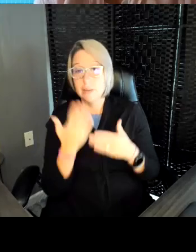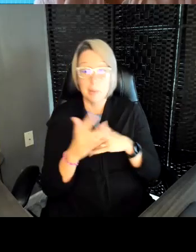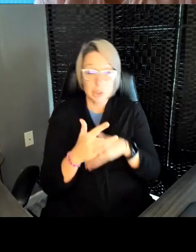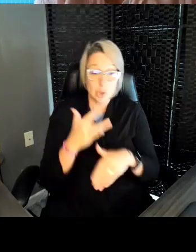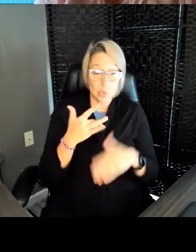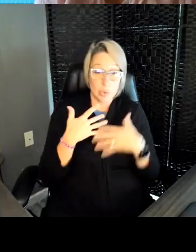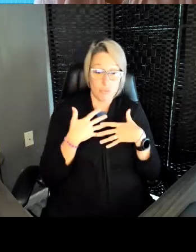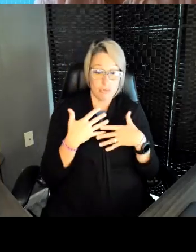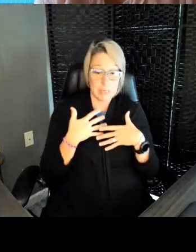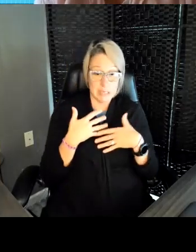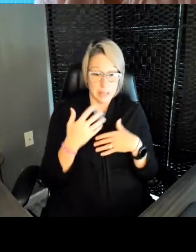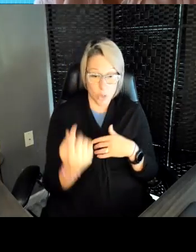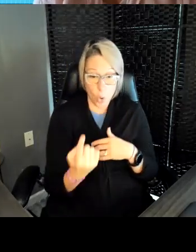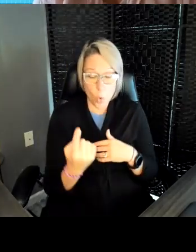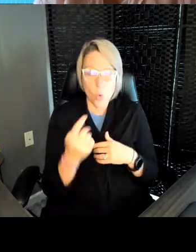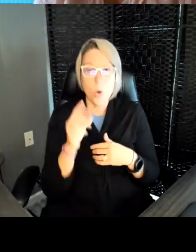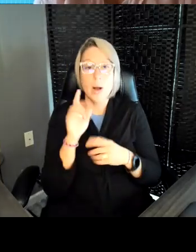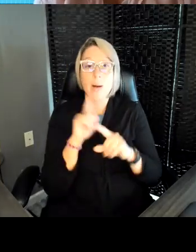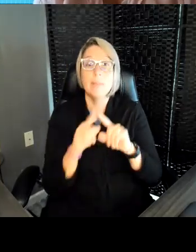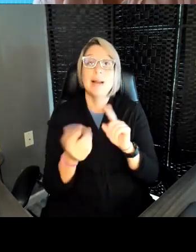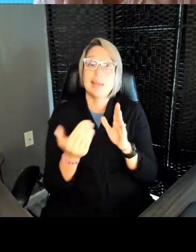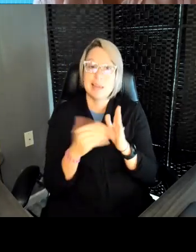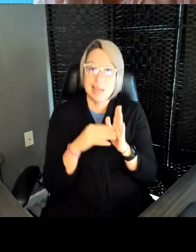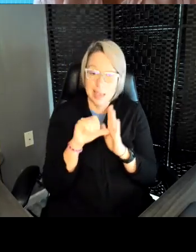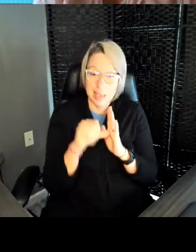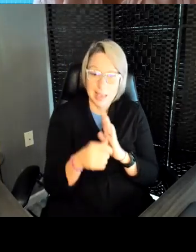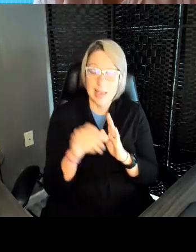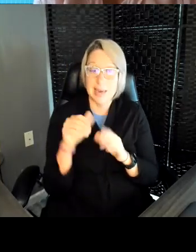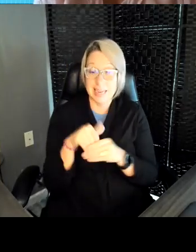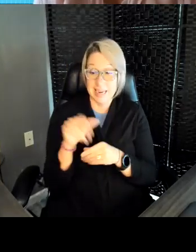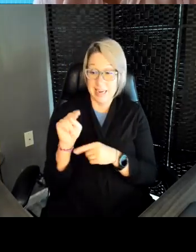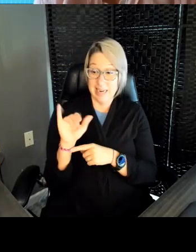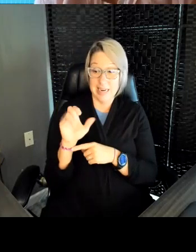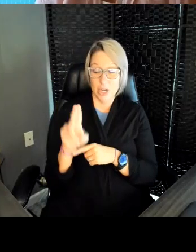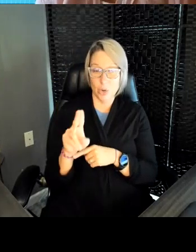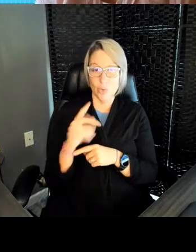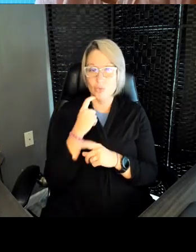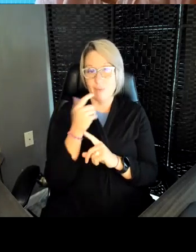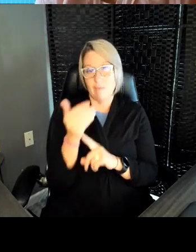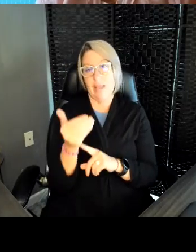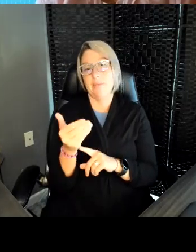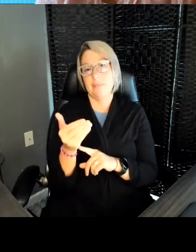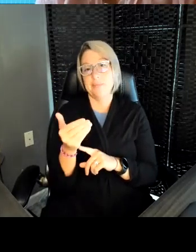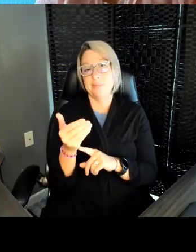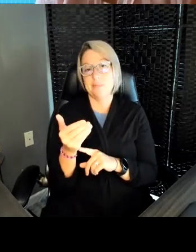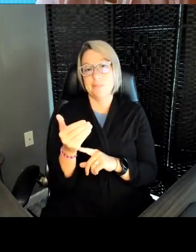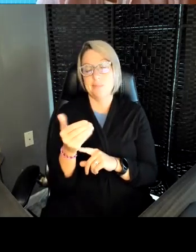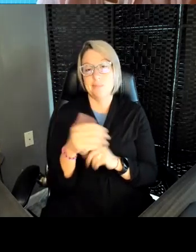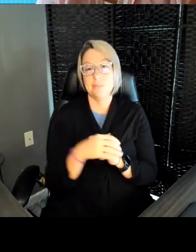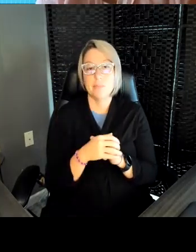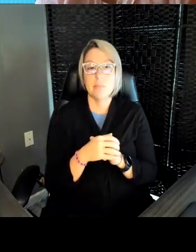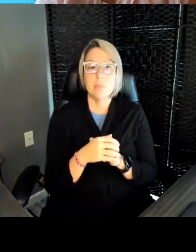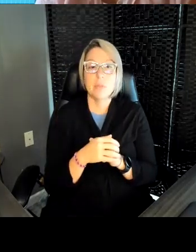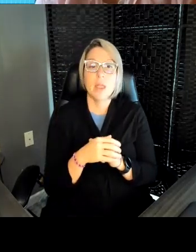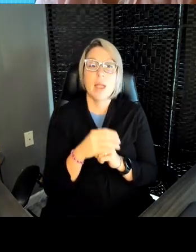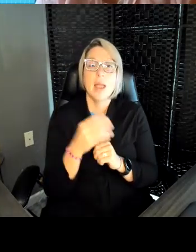own, etc. But again, if they're in the NICU, that's a red flag. And then there's concern about hypobilirubin. And